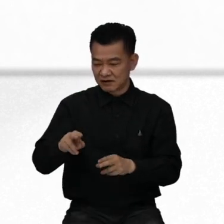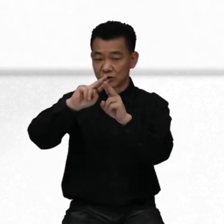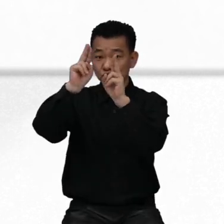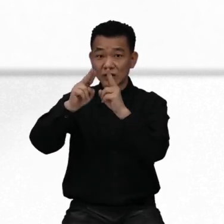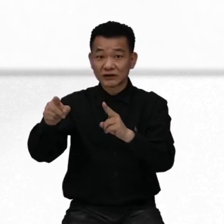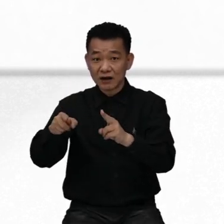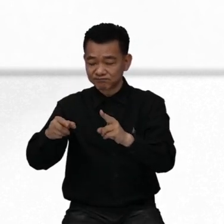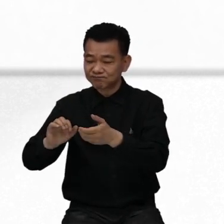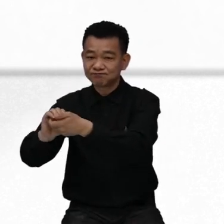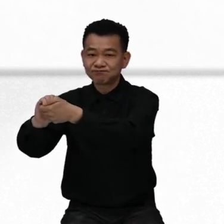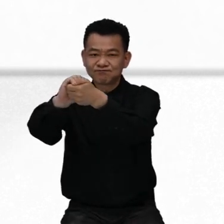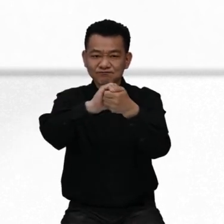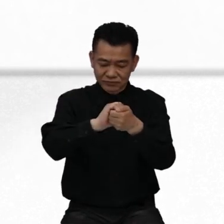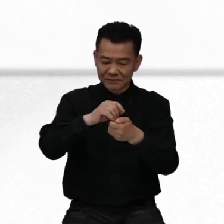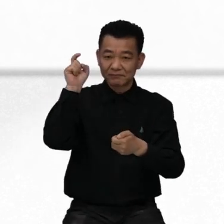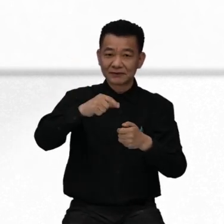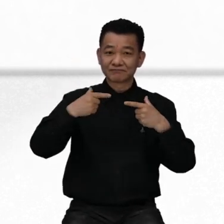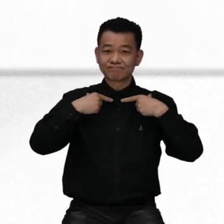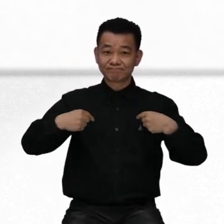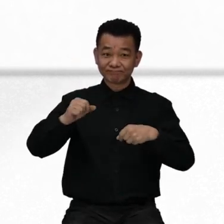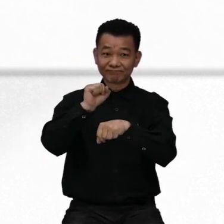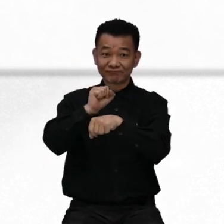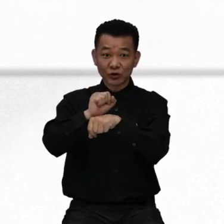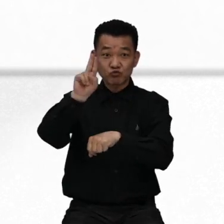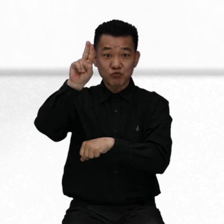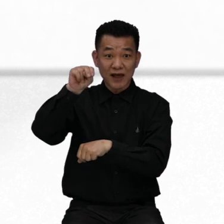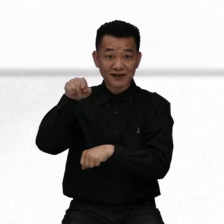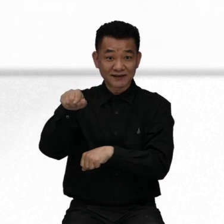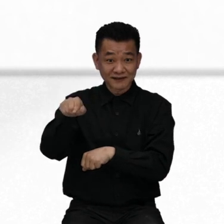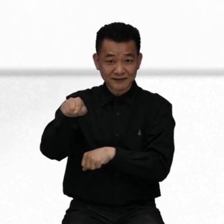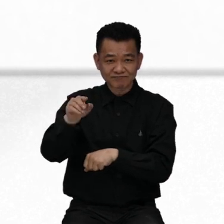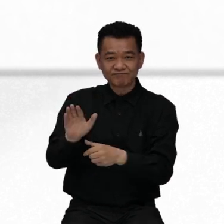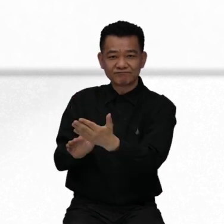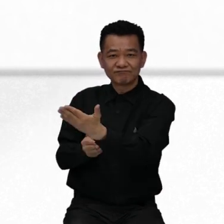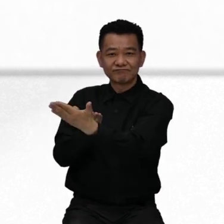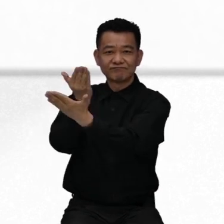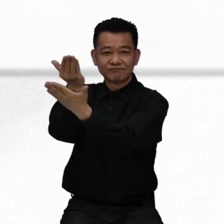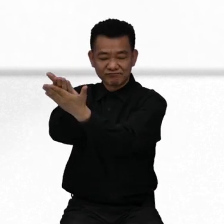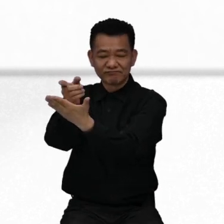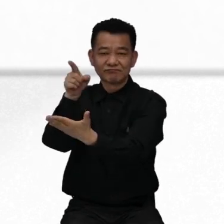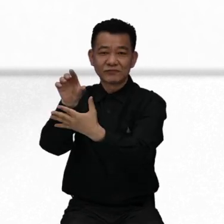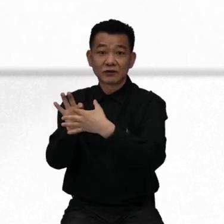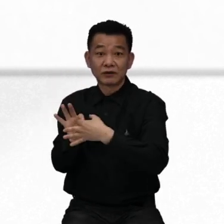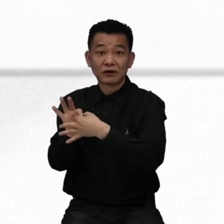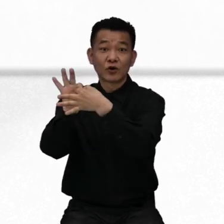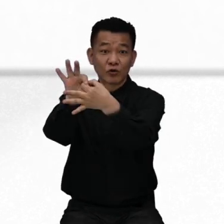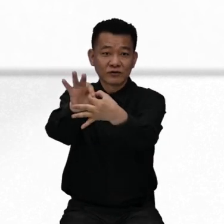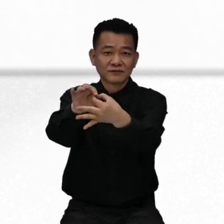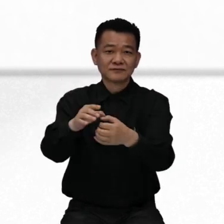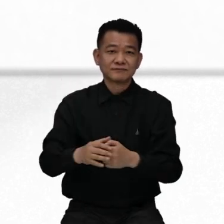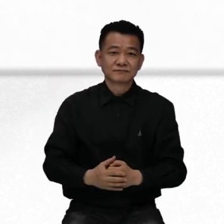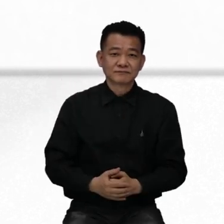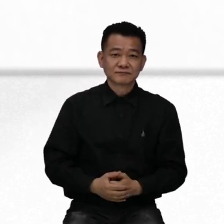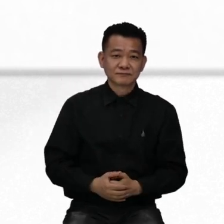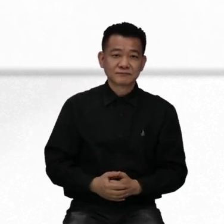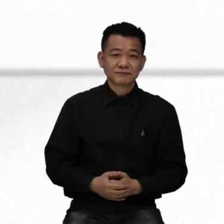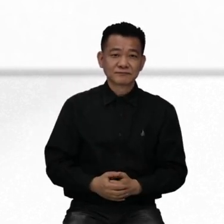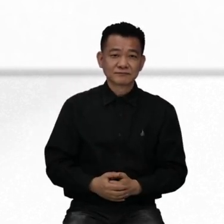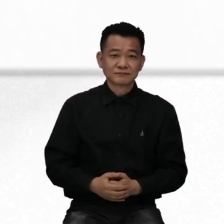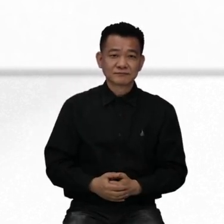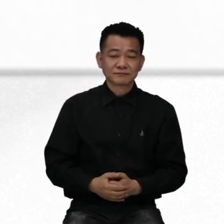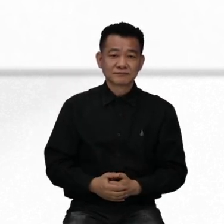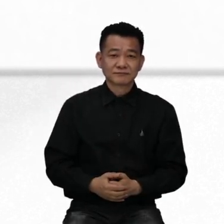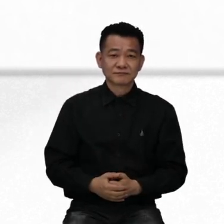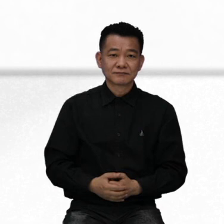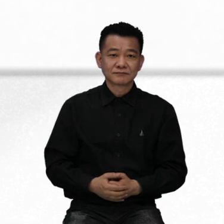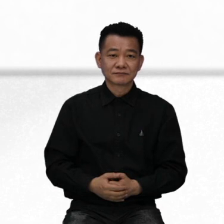convention and on the progress made in that regard within 2 years after the entry into force of the present convention